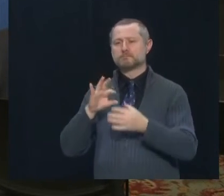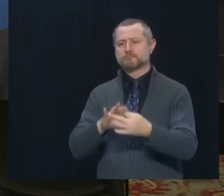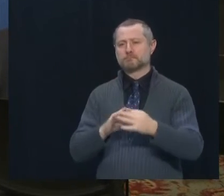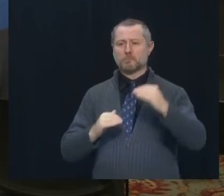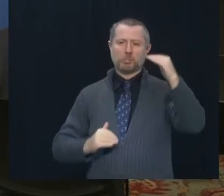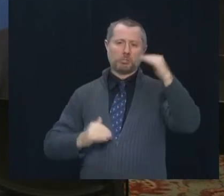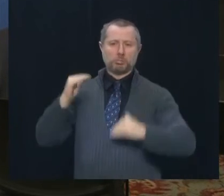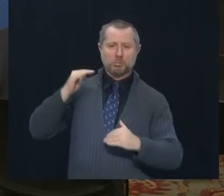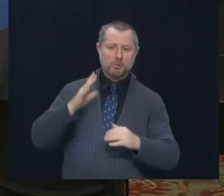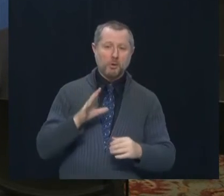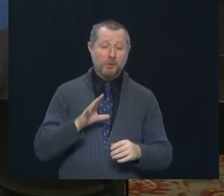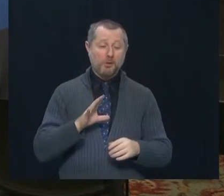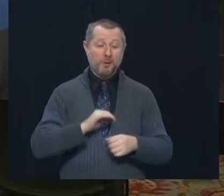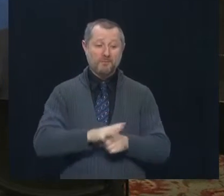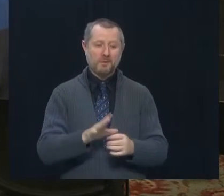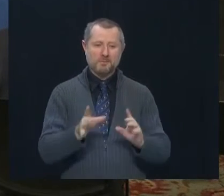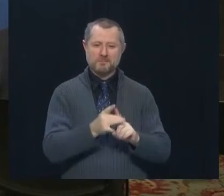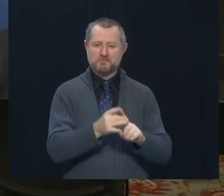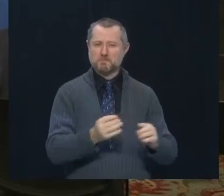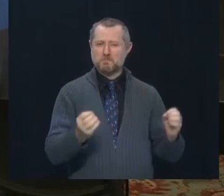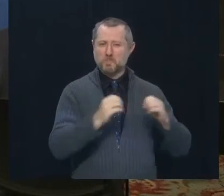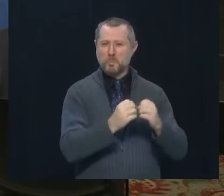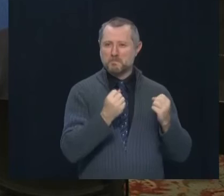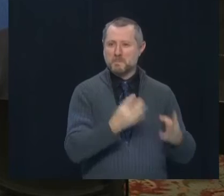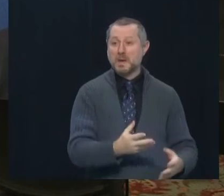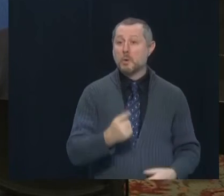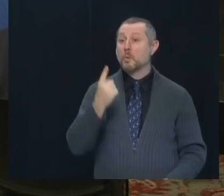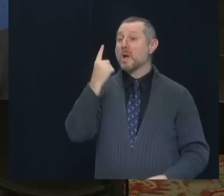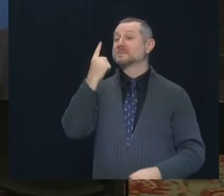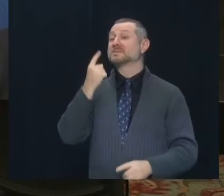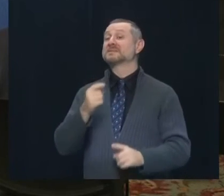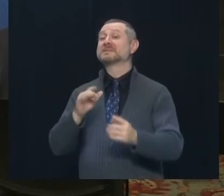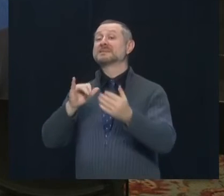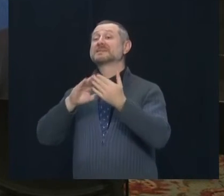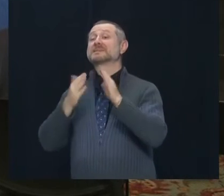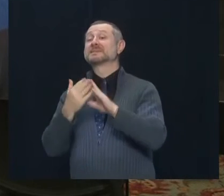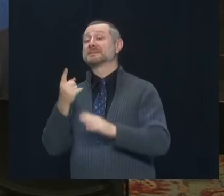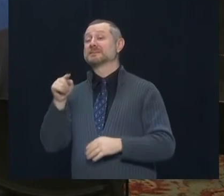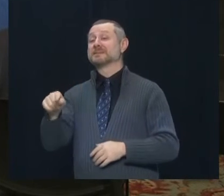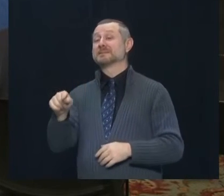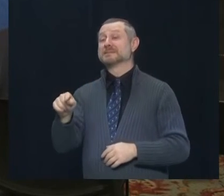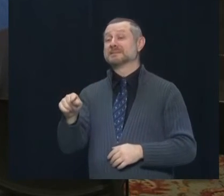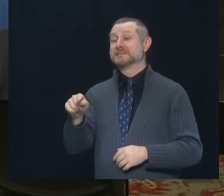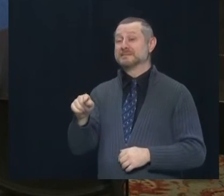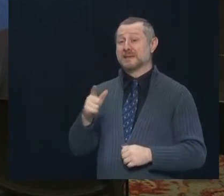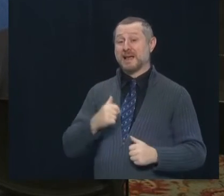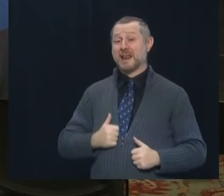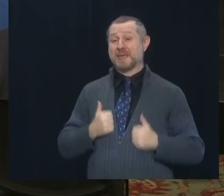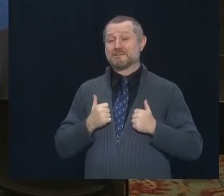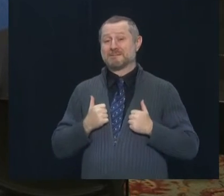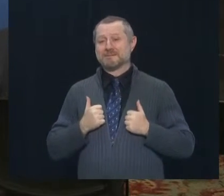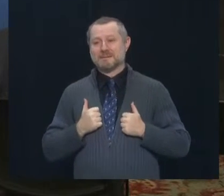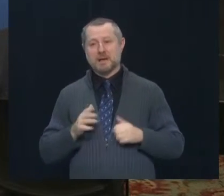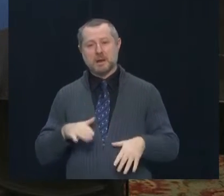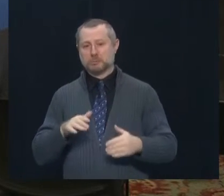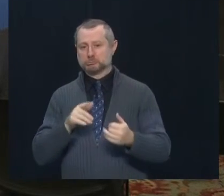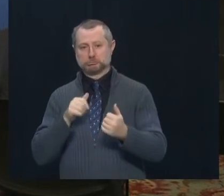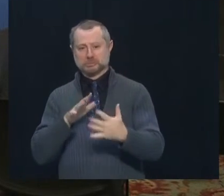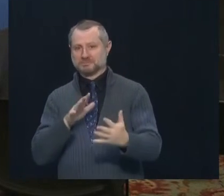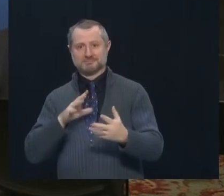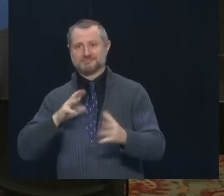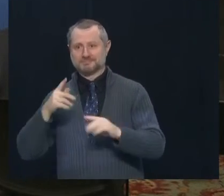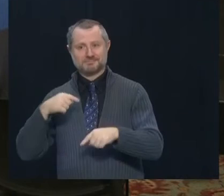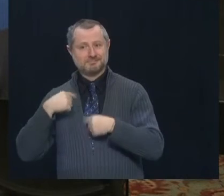seems to be one significant in the city in which you reside that seems to have been unaddressed really for the majority of the year, and that is inner